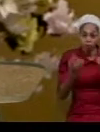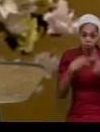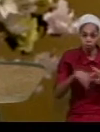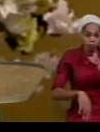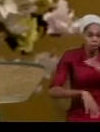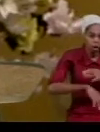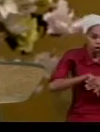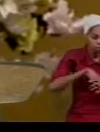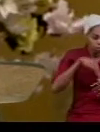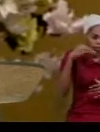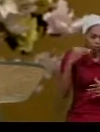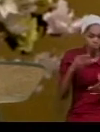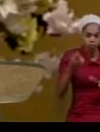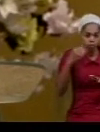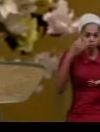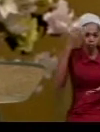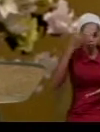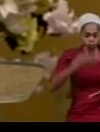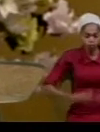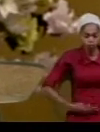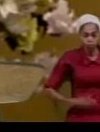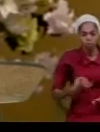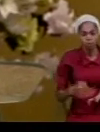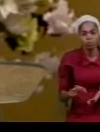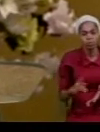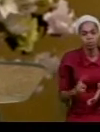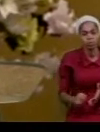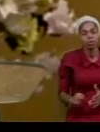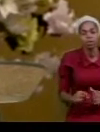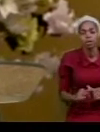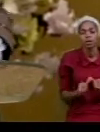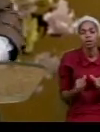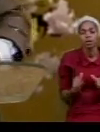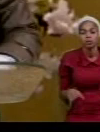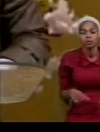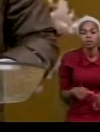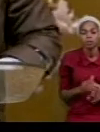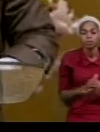step forward so that we can quickly see you.